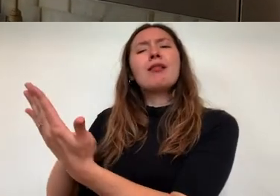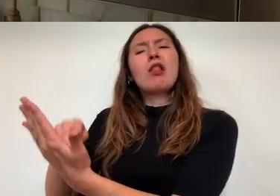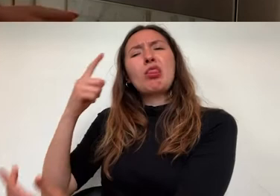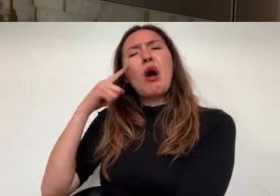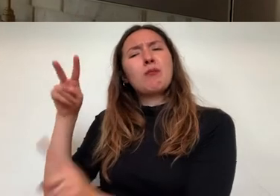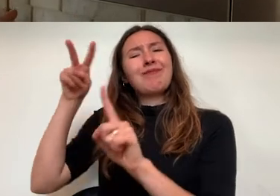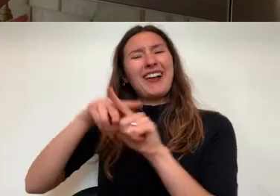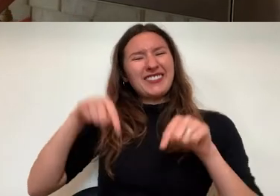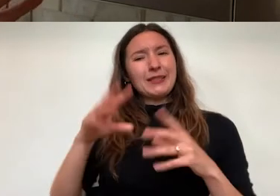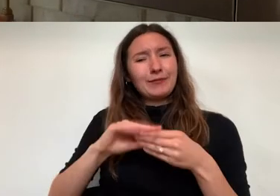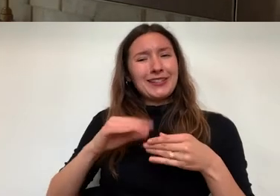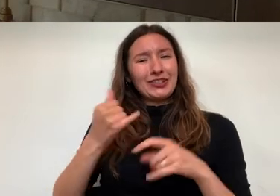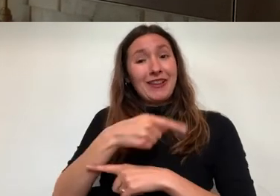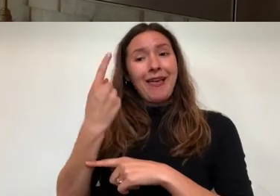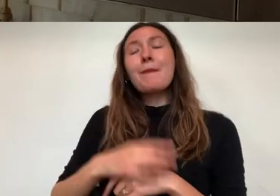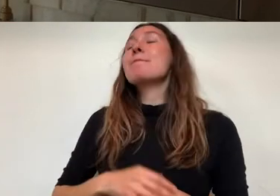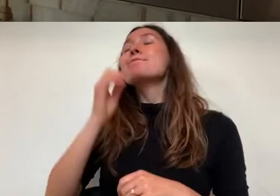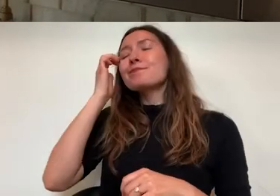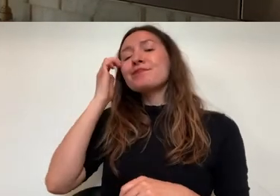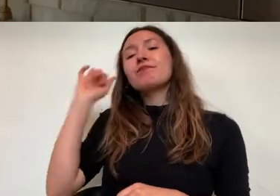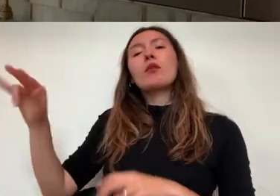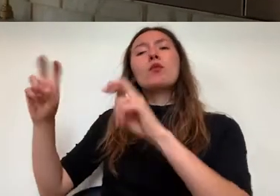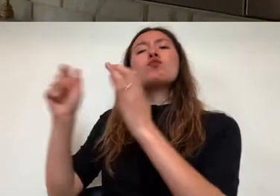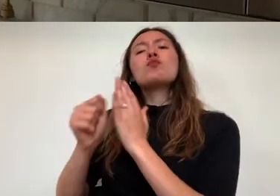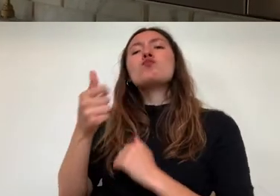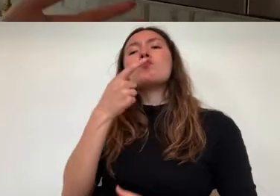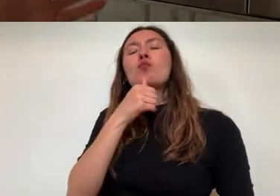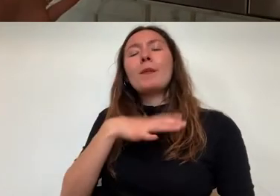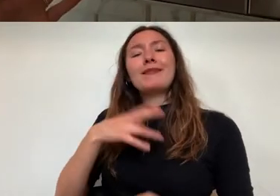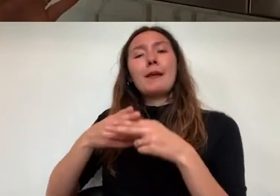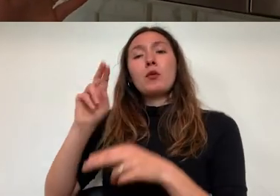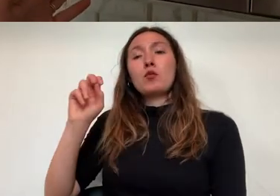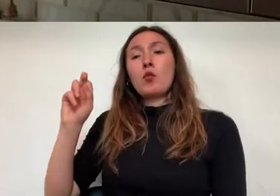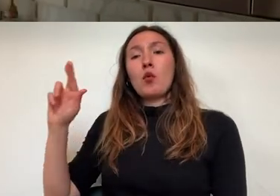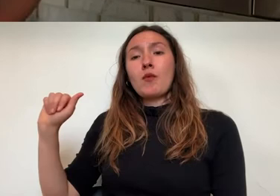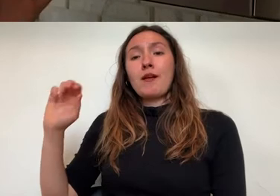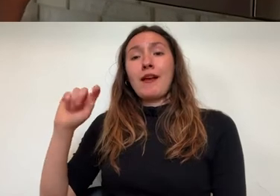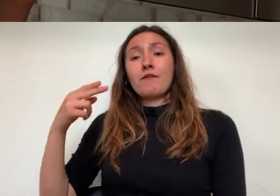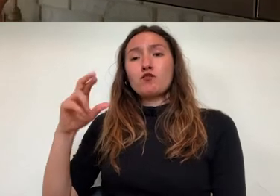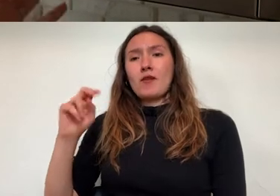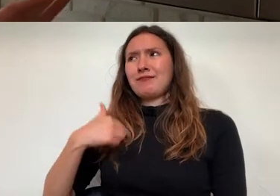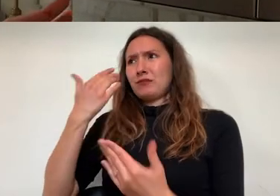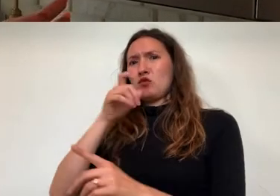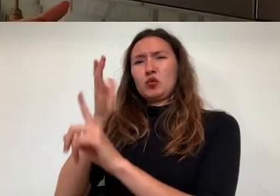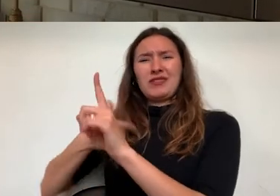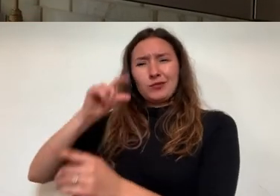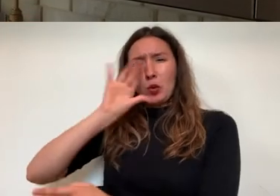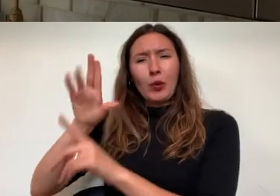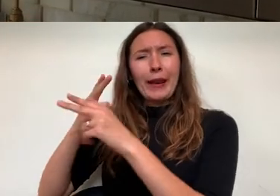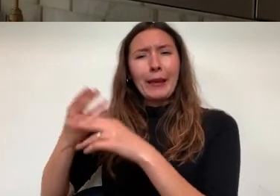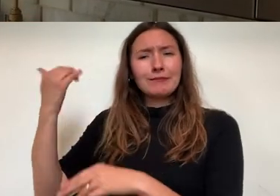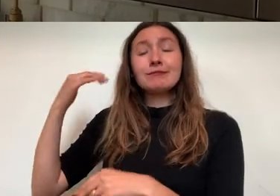share and that inspired what I want to do with you today. And it was by Nora Ephron, who totally had to look up who that was. I had no idea.